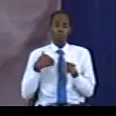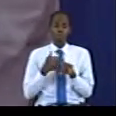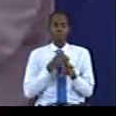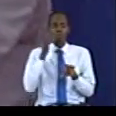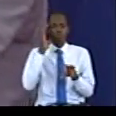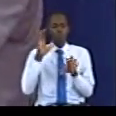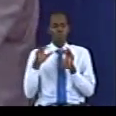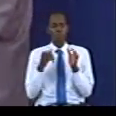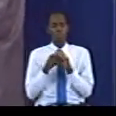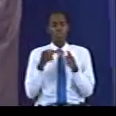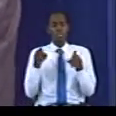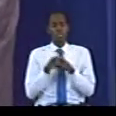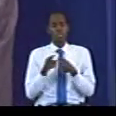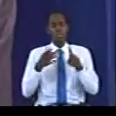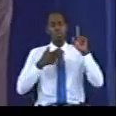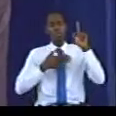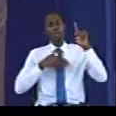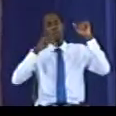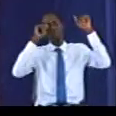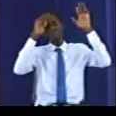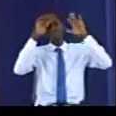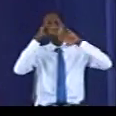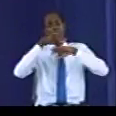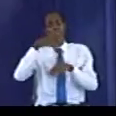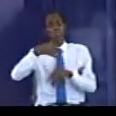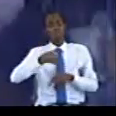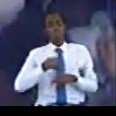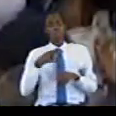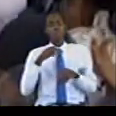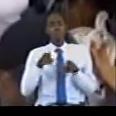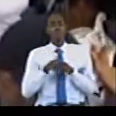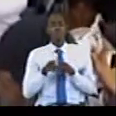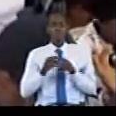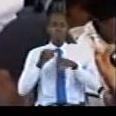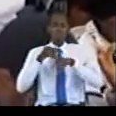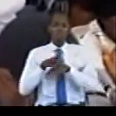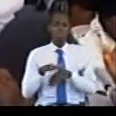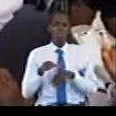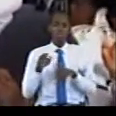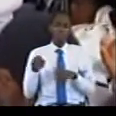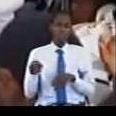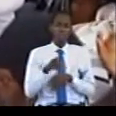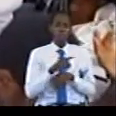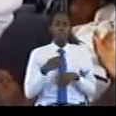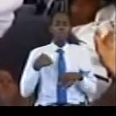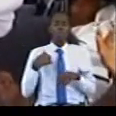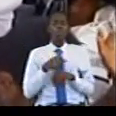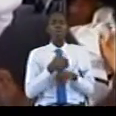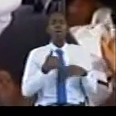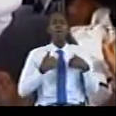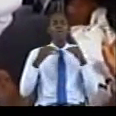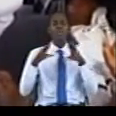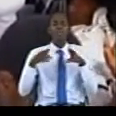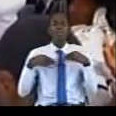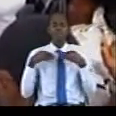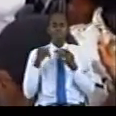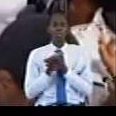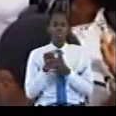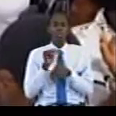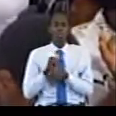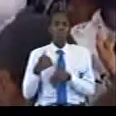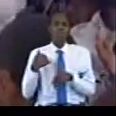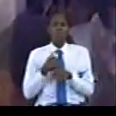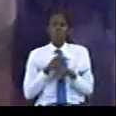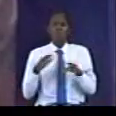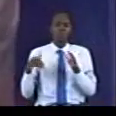sent me, even so have I sent you. Lord, we accept that work. We'll do it with passion and compassion. And as we reach out and